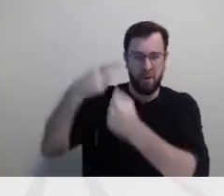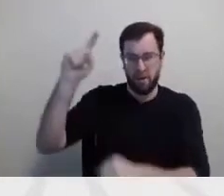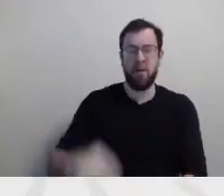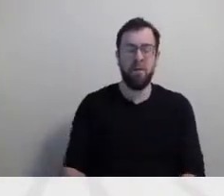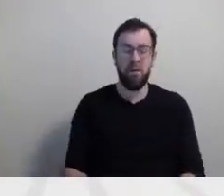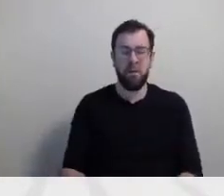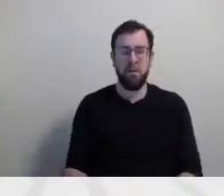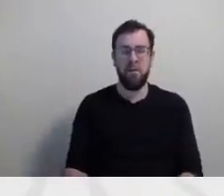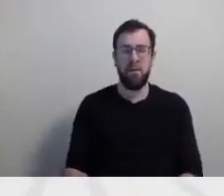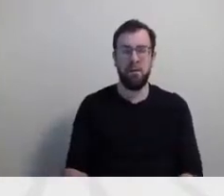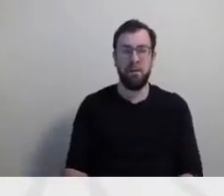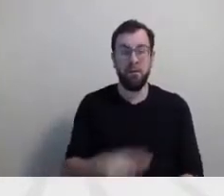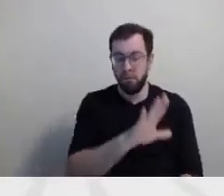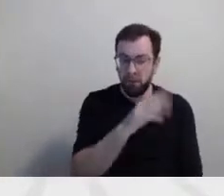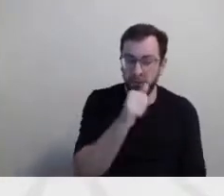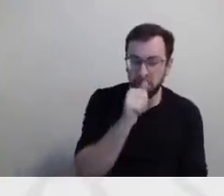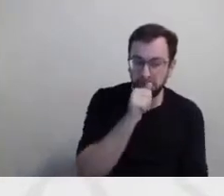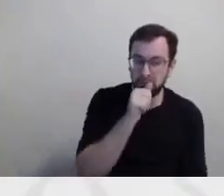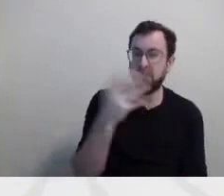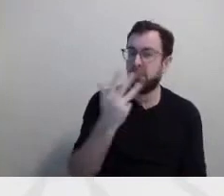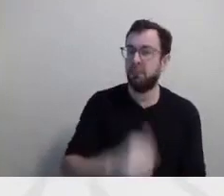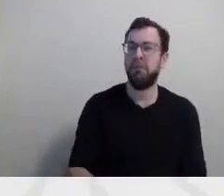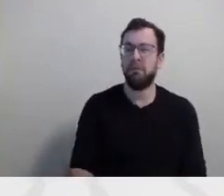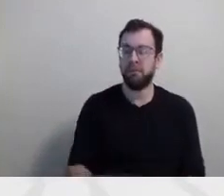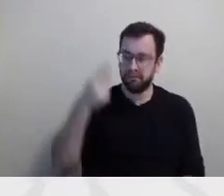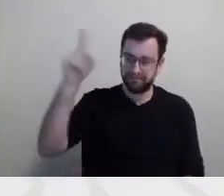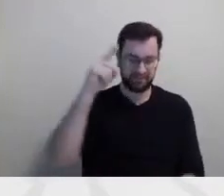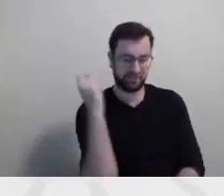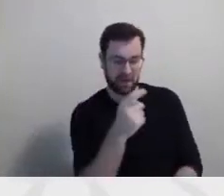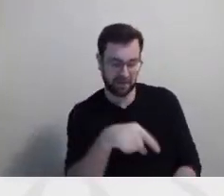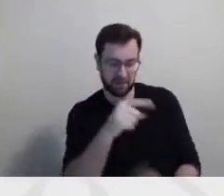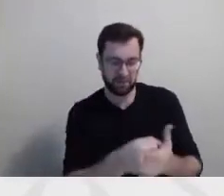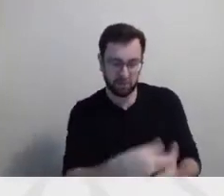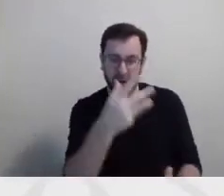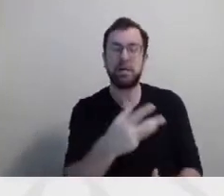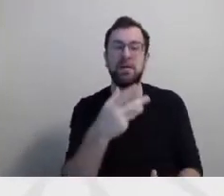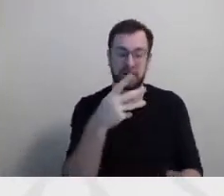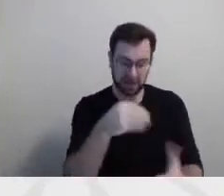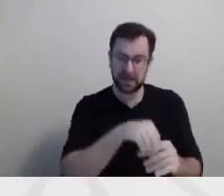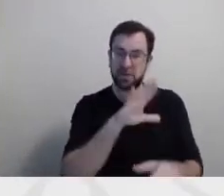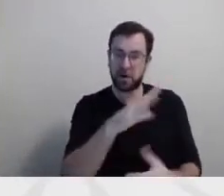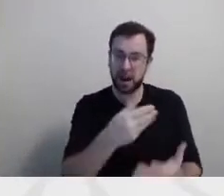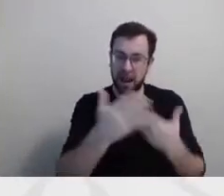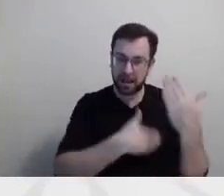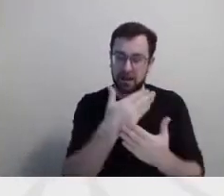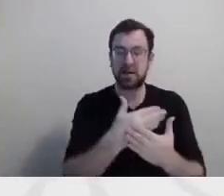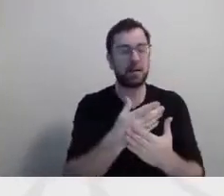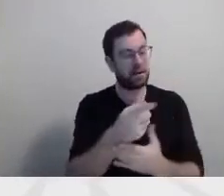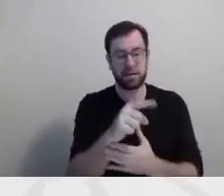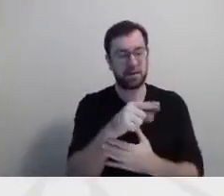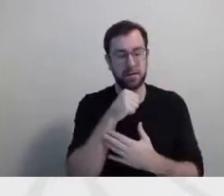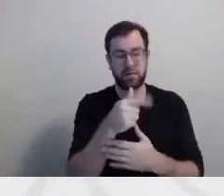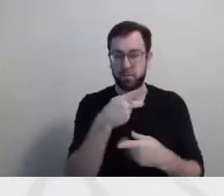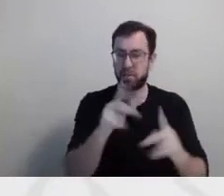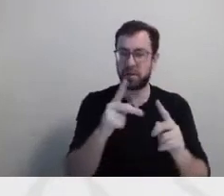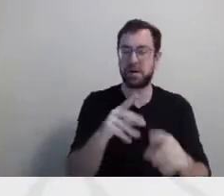Their secret, my dear brothers and sisters, was that Allah subhanahu wa ta'ala would give them wealth in their hand, and they would never allow it to